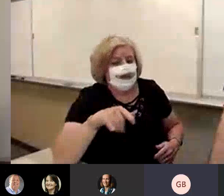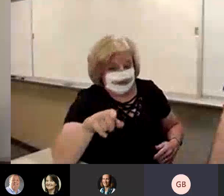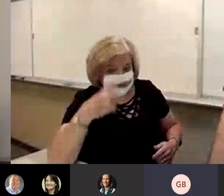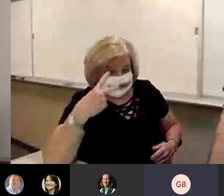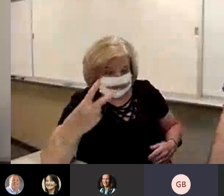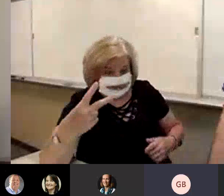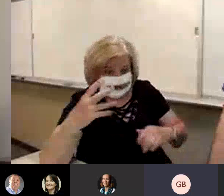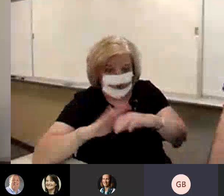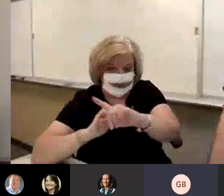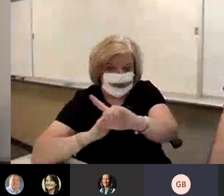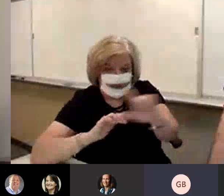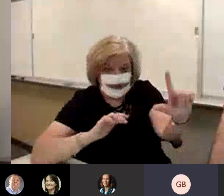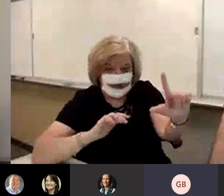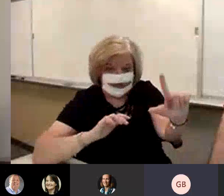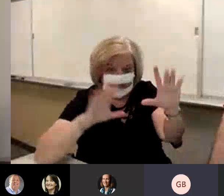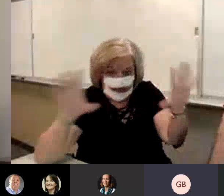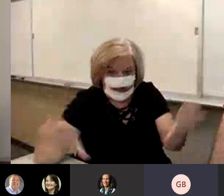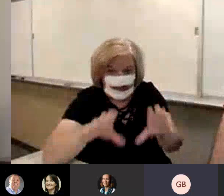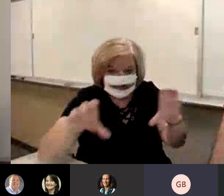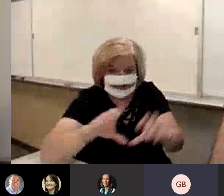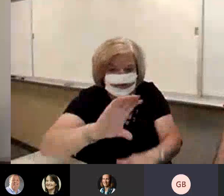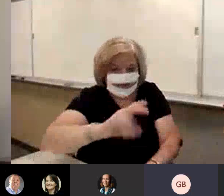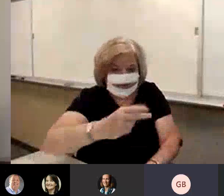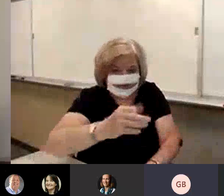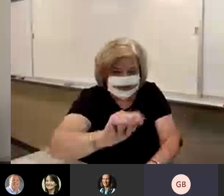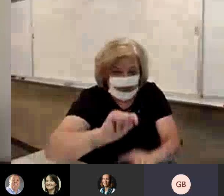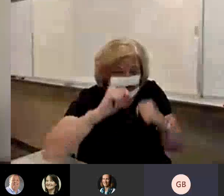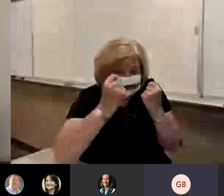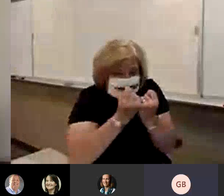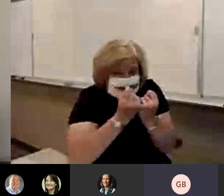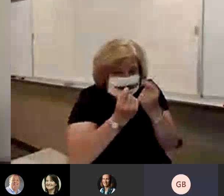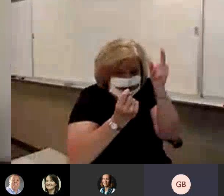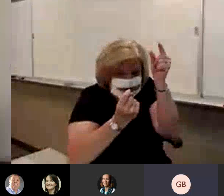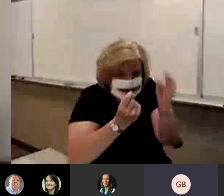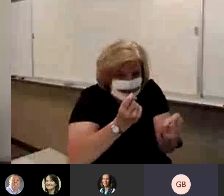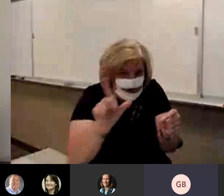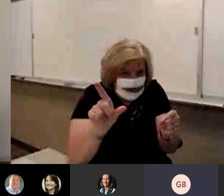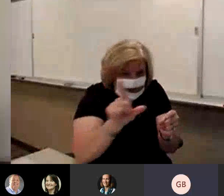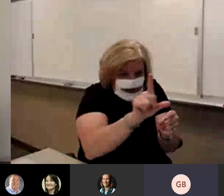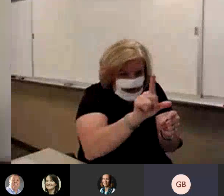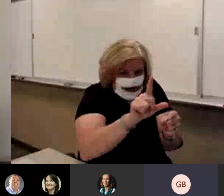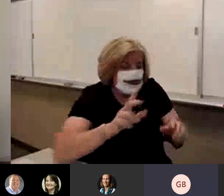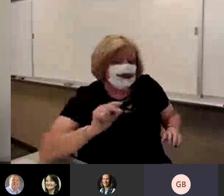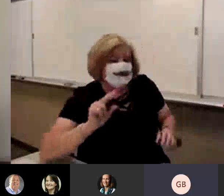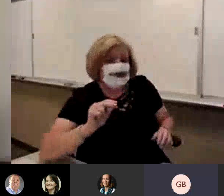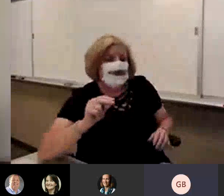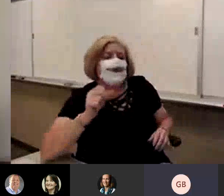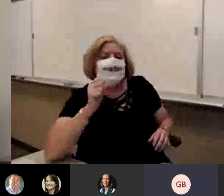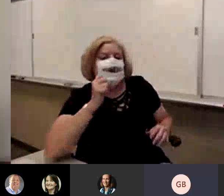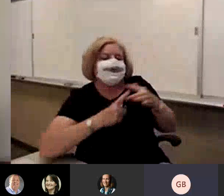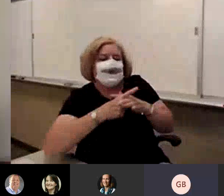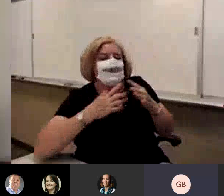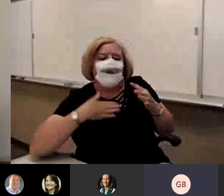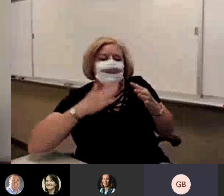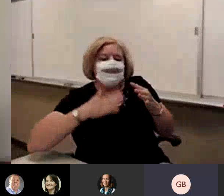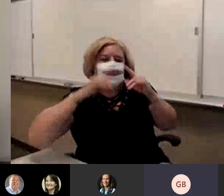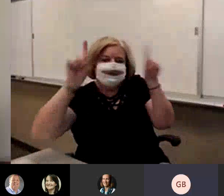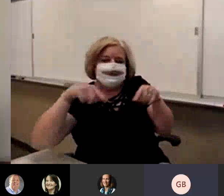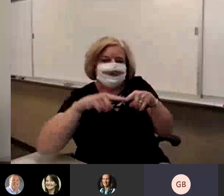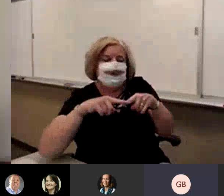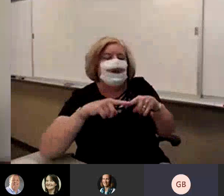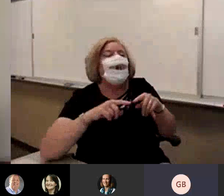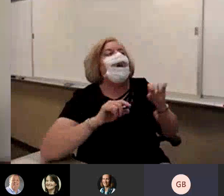see on the left side activity, chat, Teams, assignment? No, I don't have any of that. Yeah,